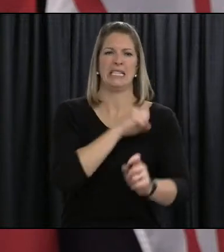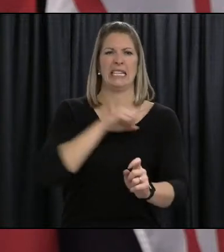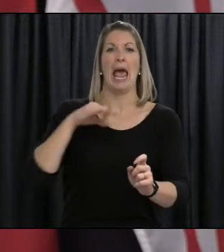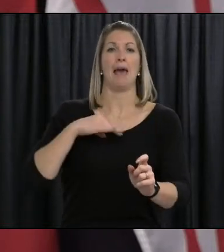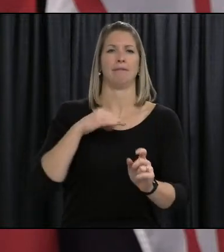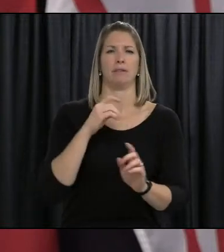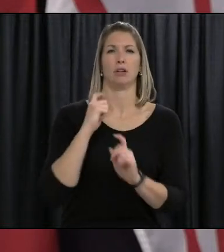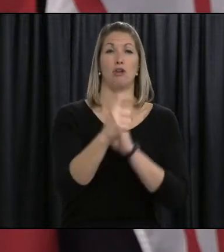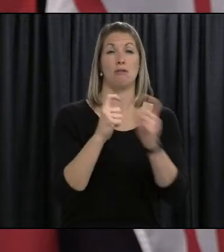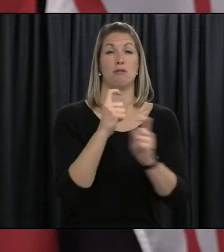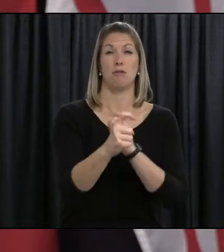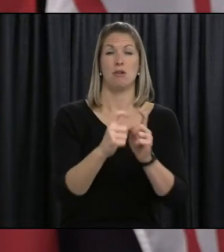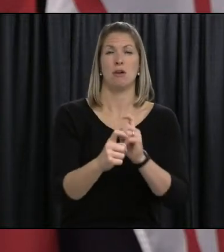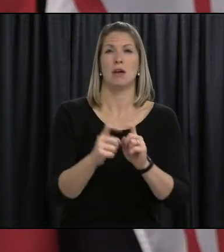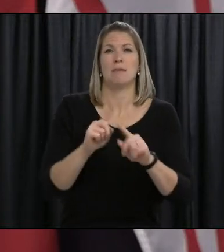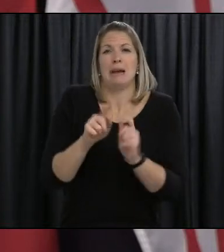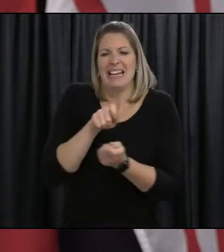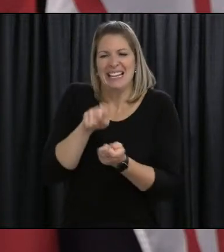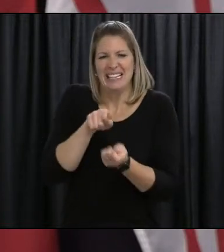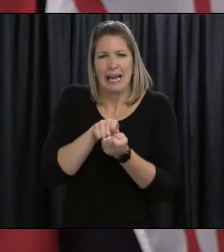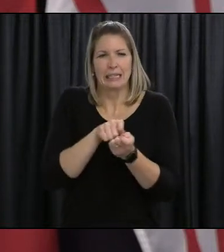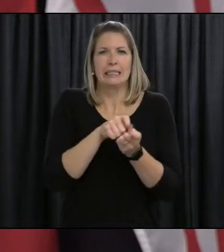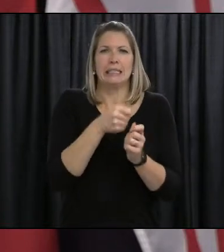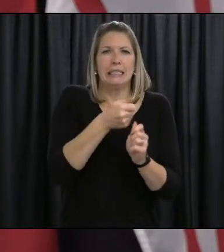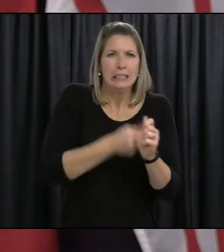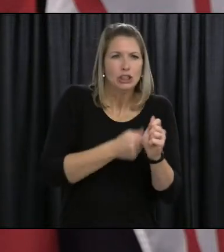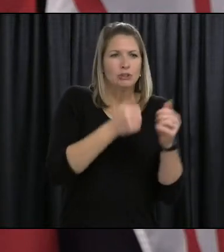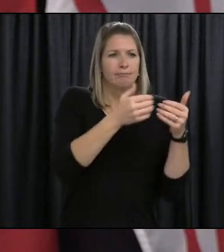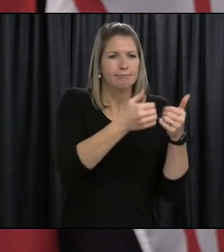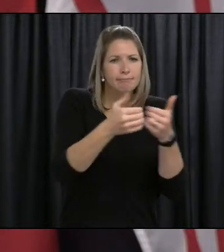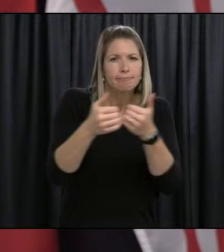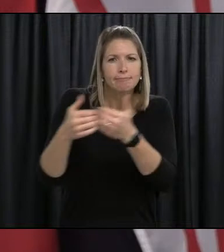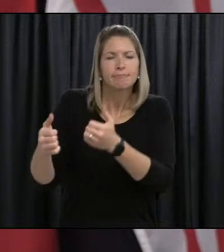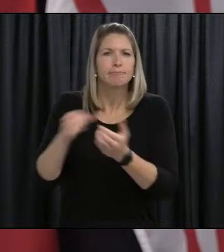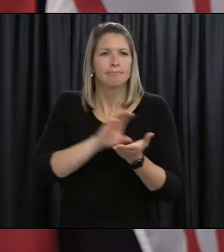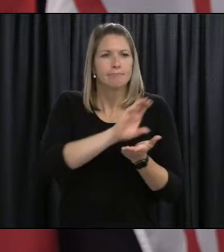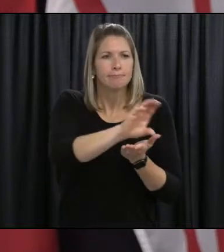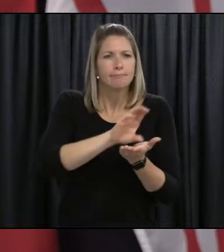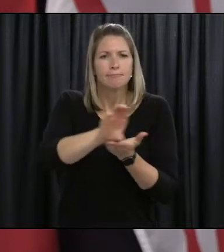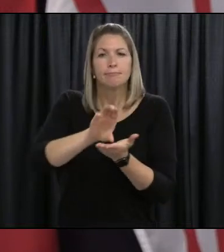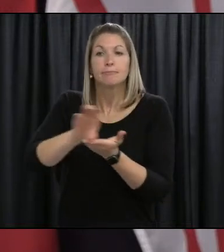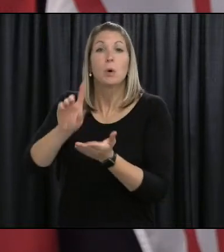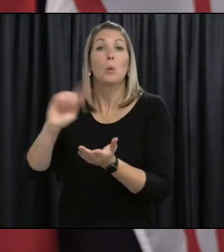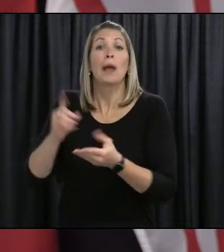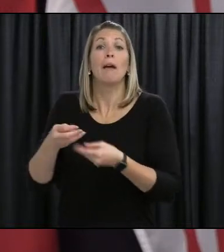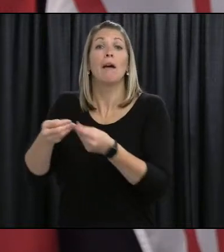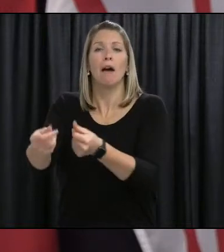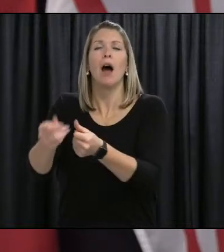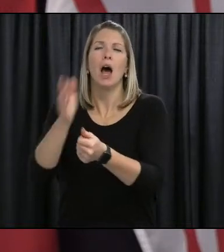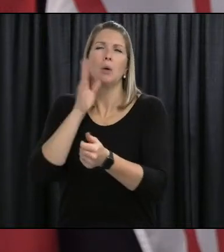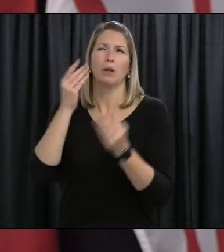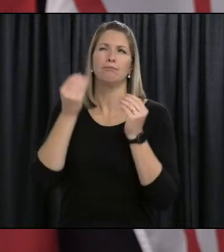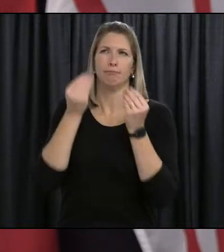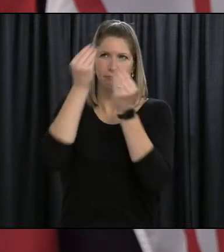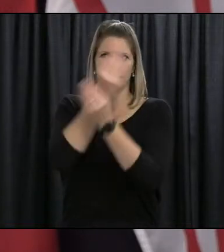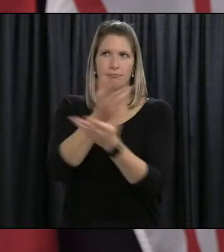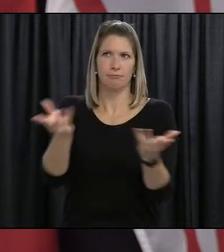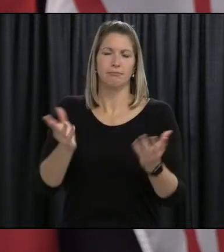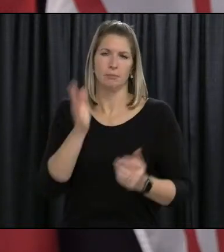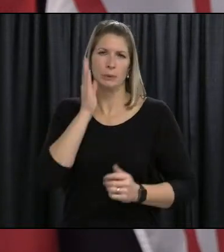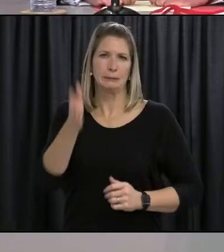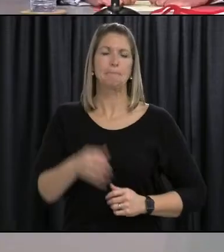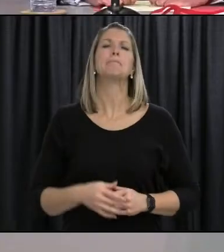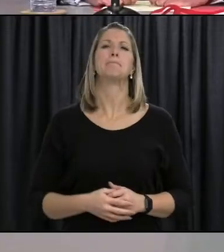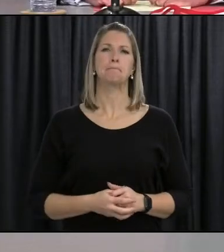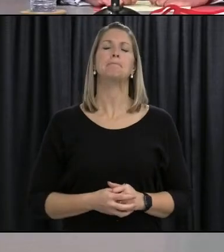a breakdown and get that for you, for each of you, as soon as we can get staff to do that. Won't be long. Oh,